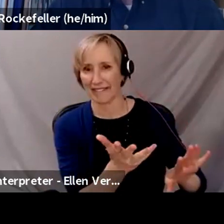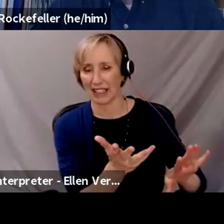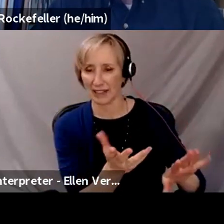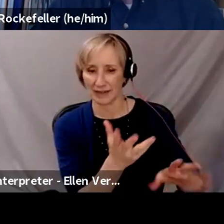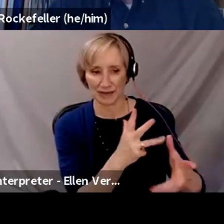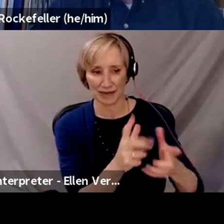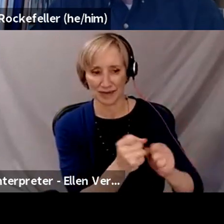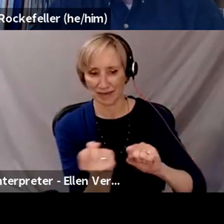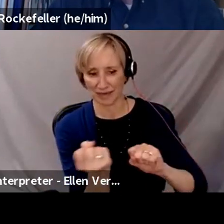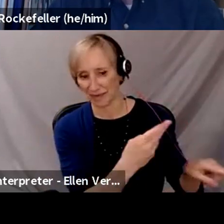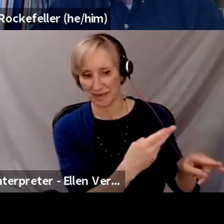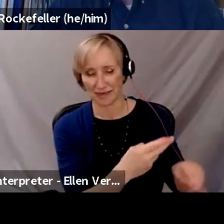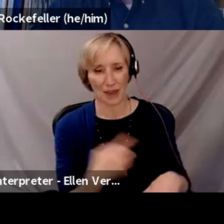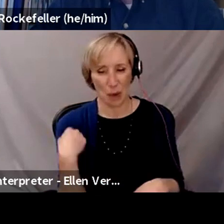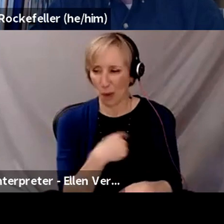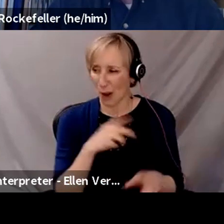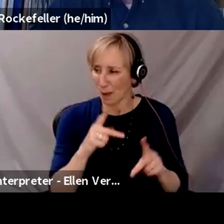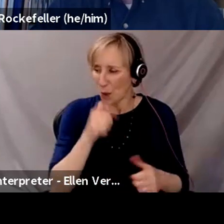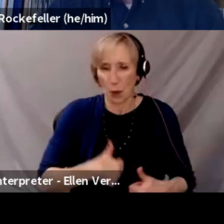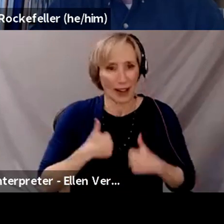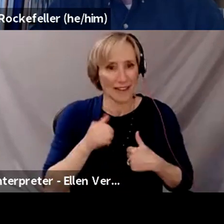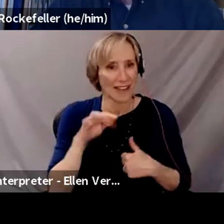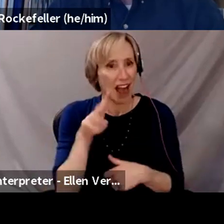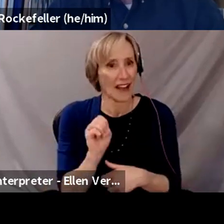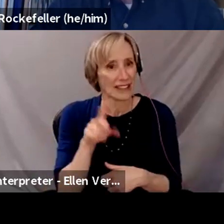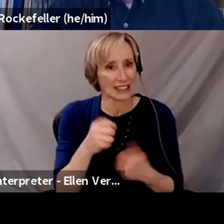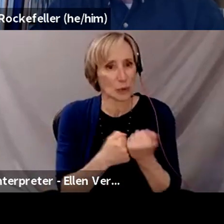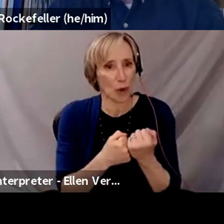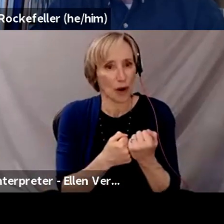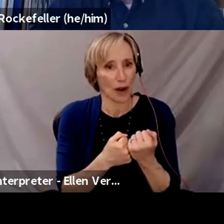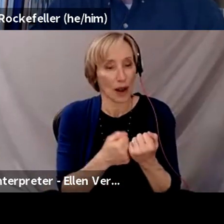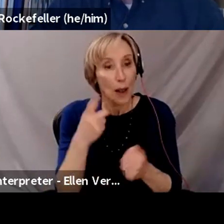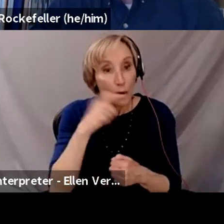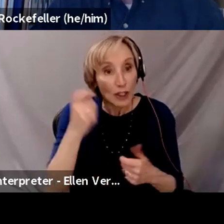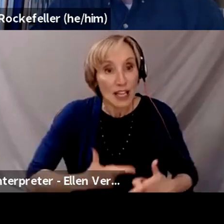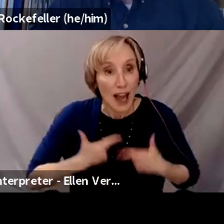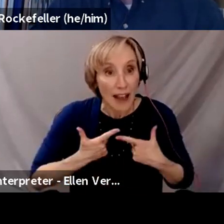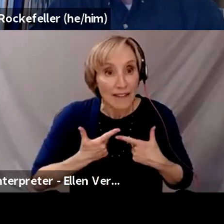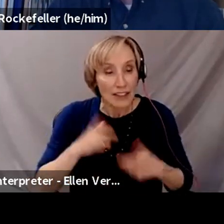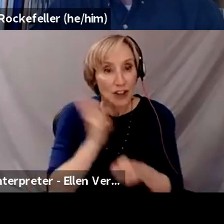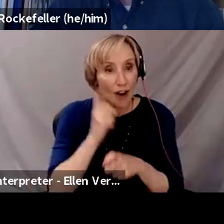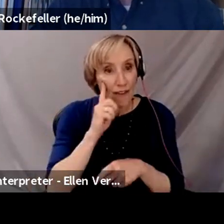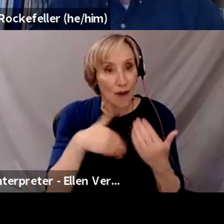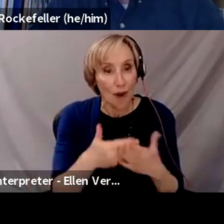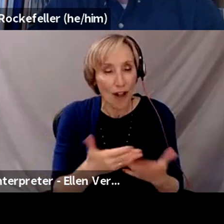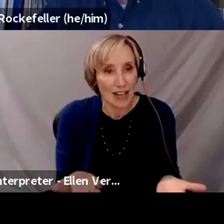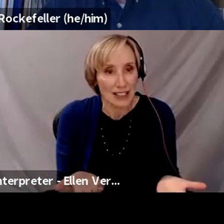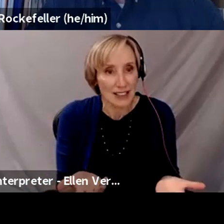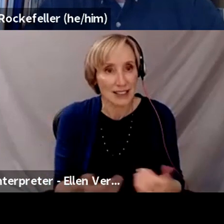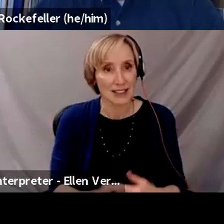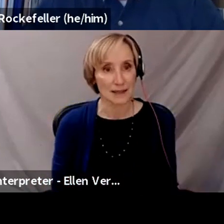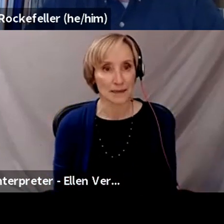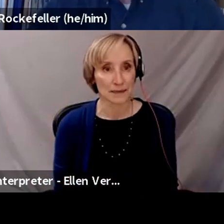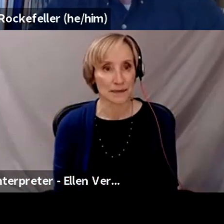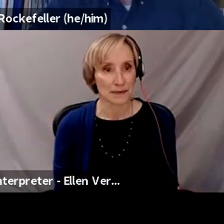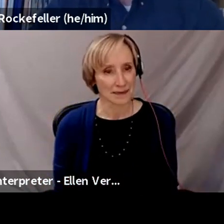are living life and need support because life is hard. I think is really important. Who would like to